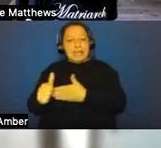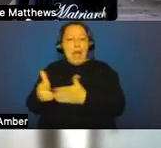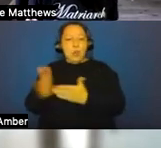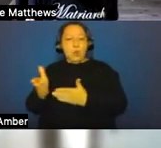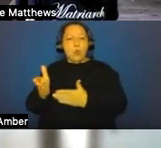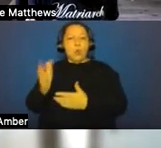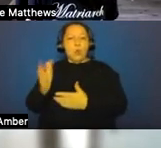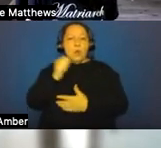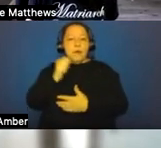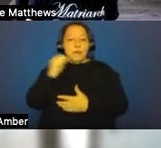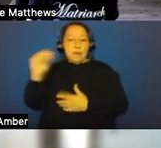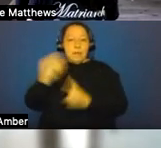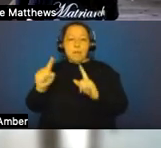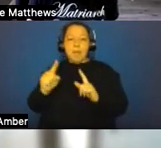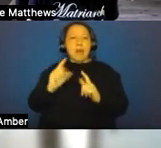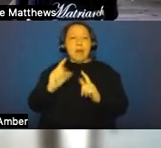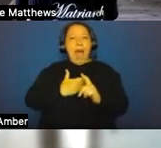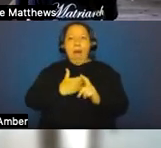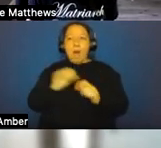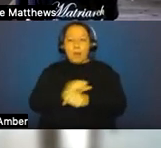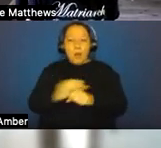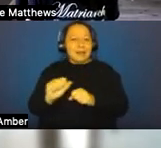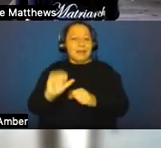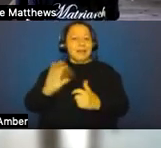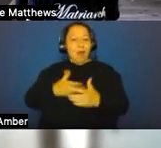practices and some of our, the ways we have